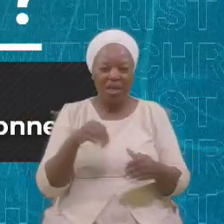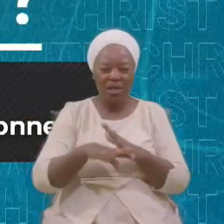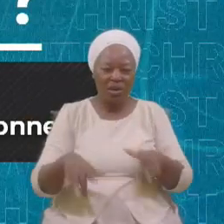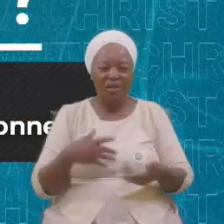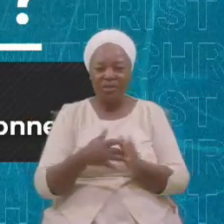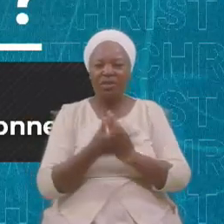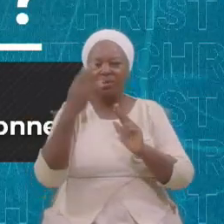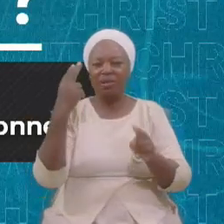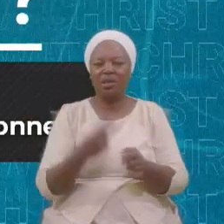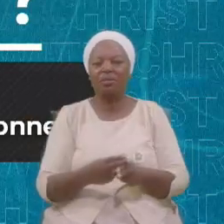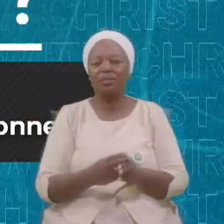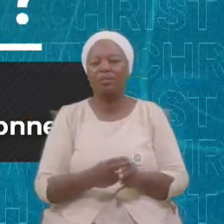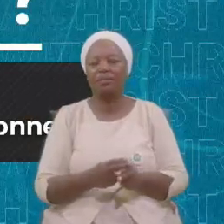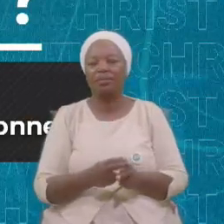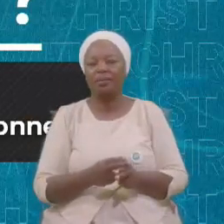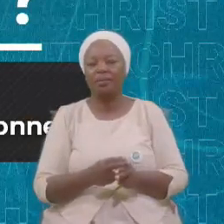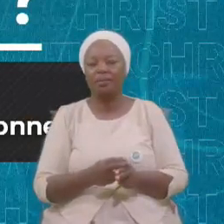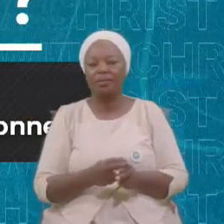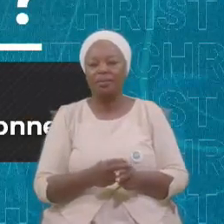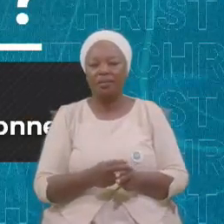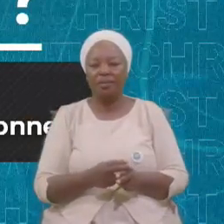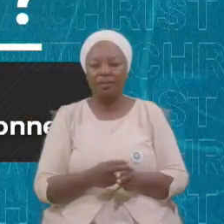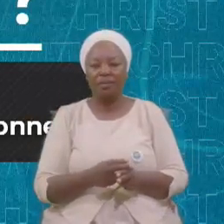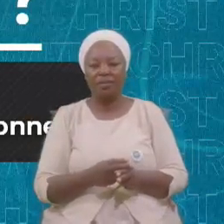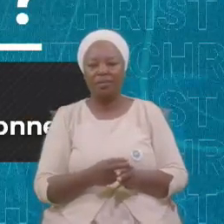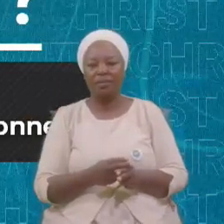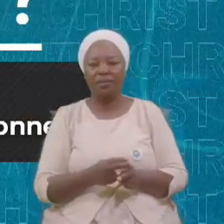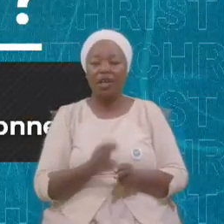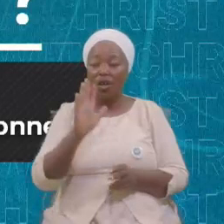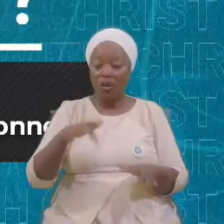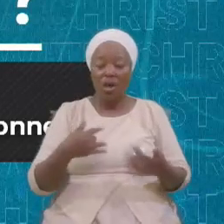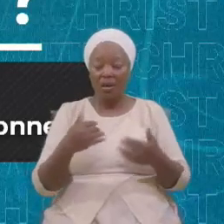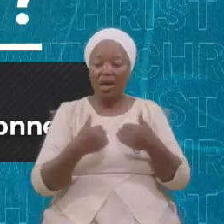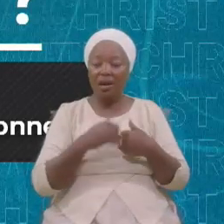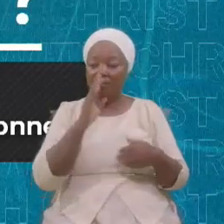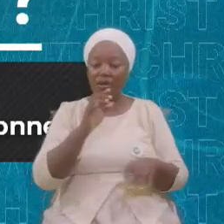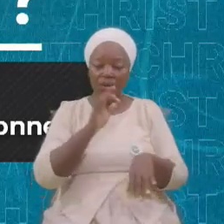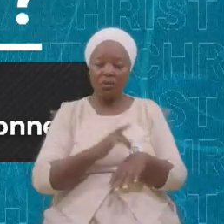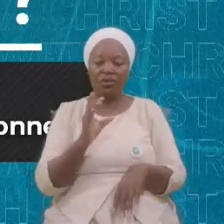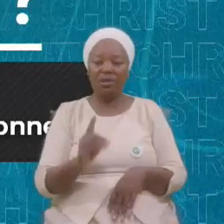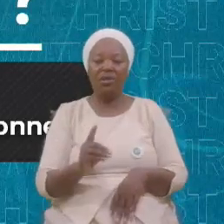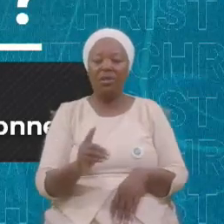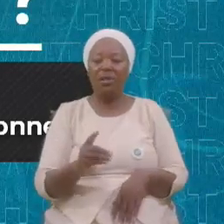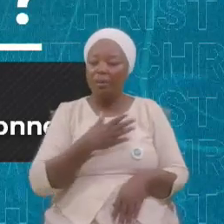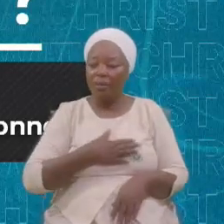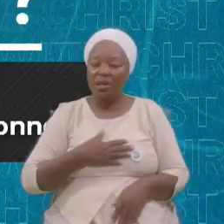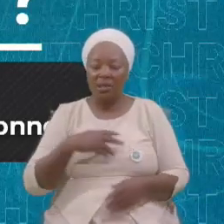Jesus' name. Thank God for that message. Your life has been touched. Please, keep standing.